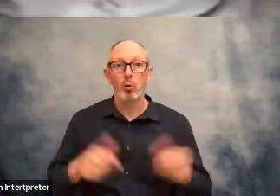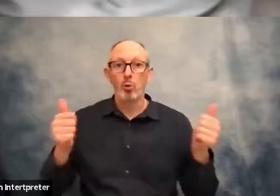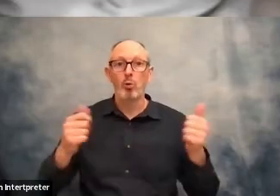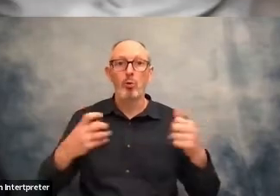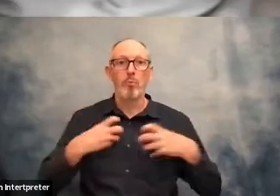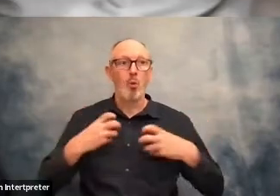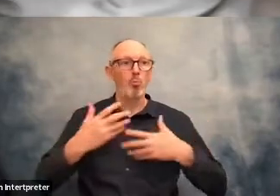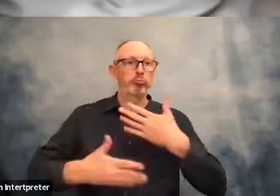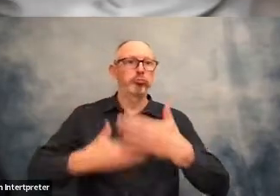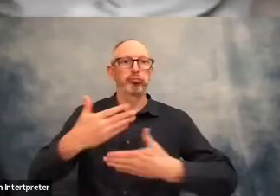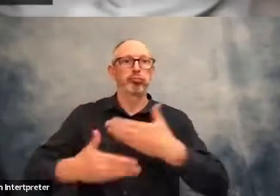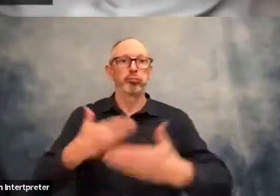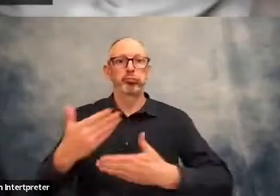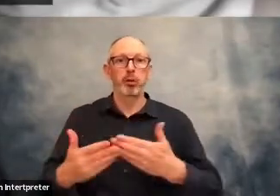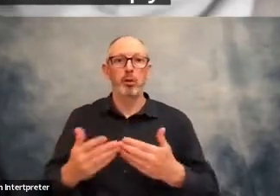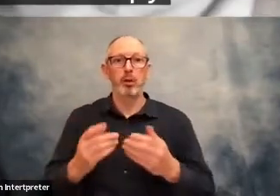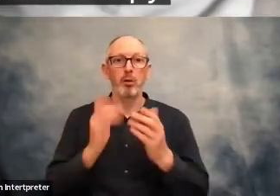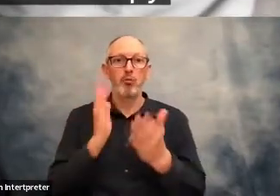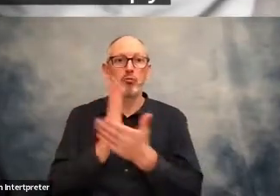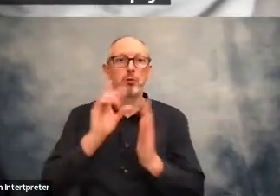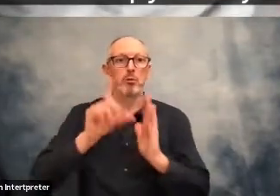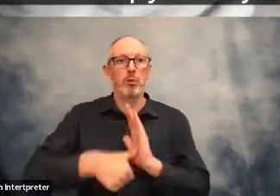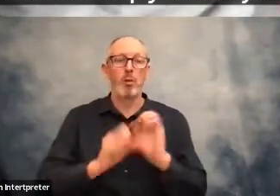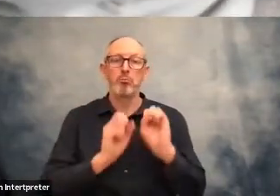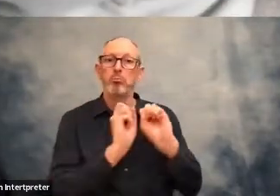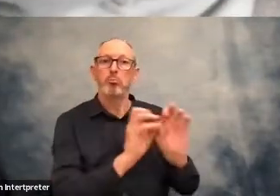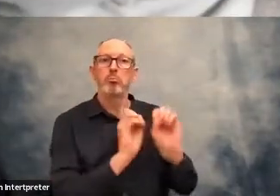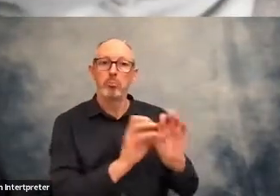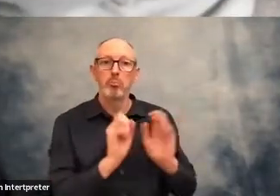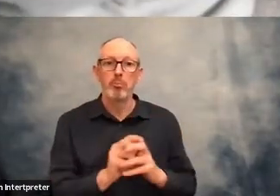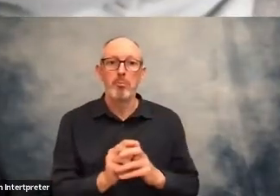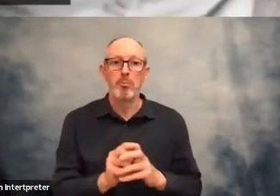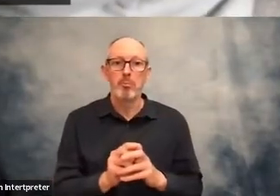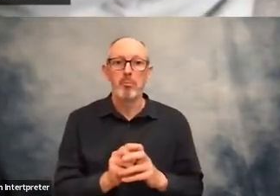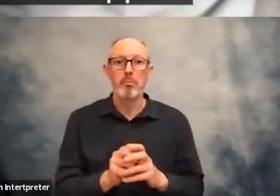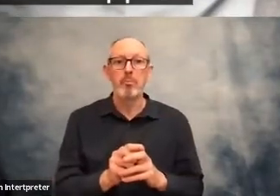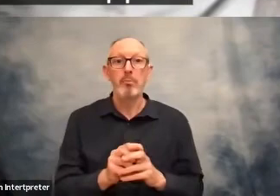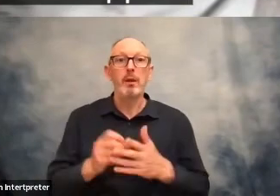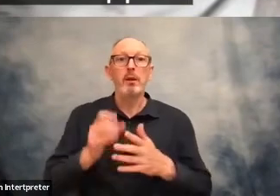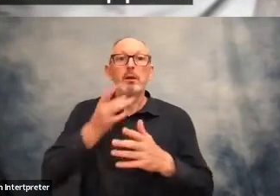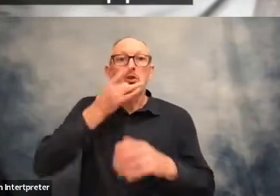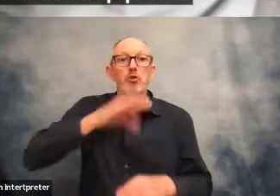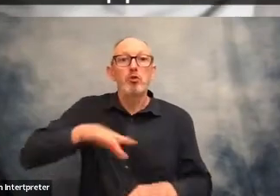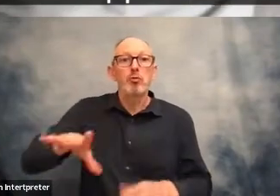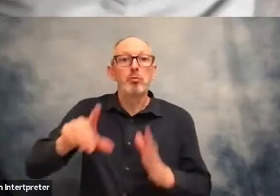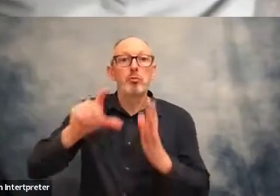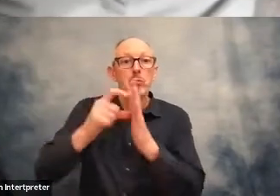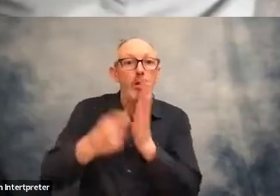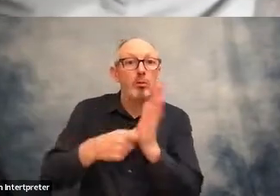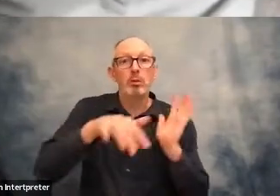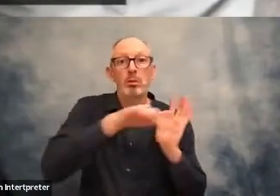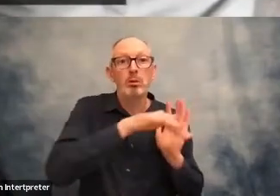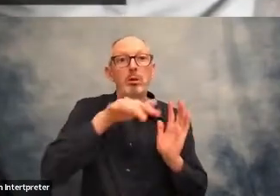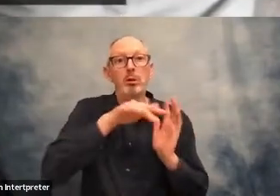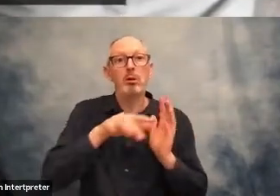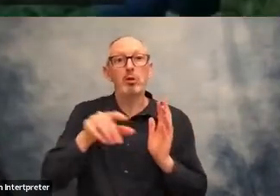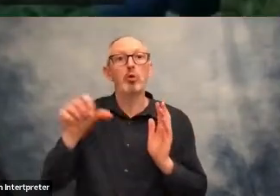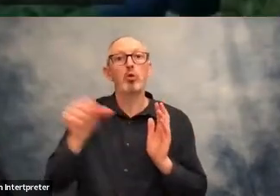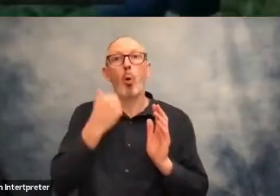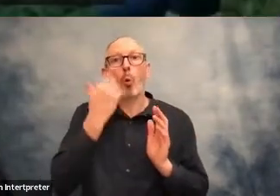for therapists. Pediatric therapy always deserves this because support shouldn't be limited to the